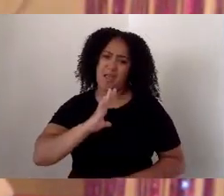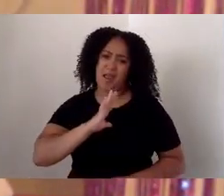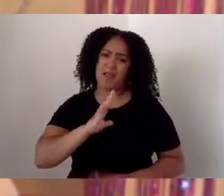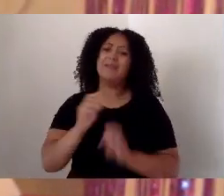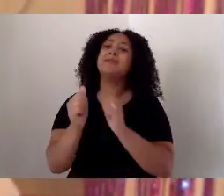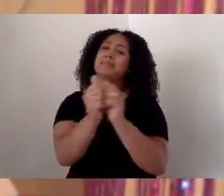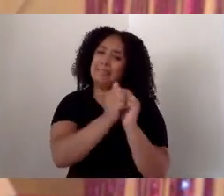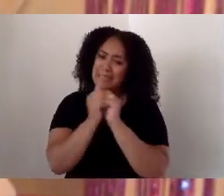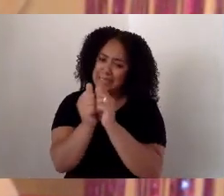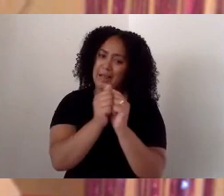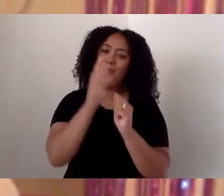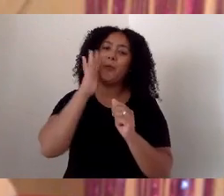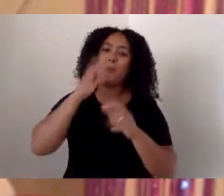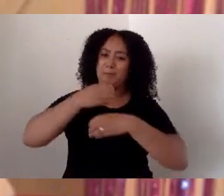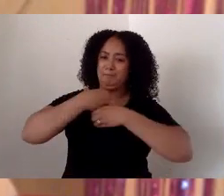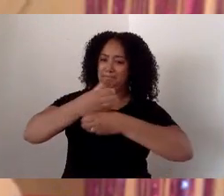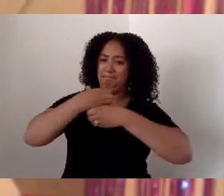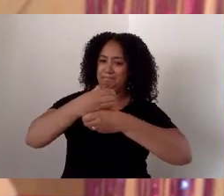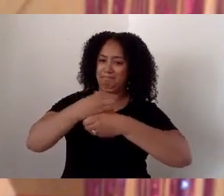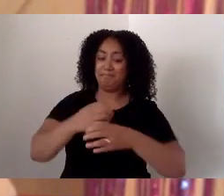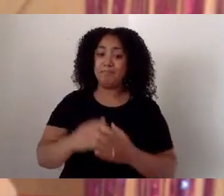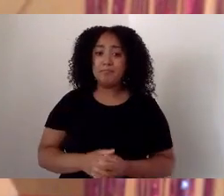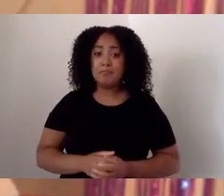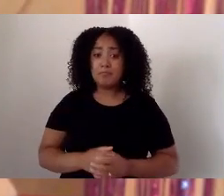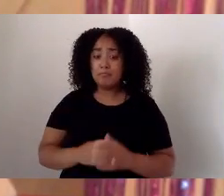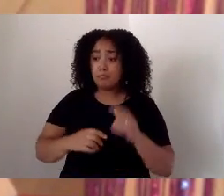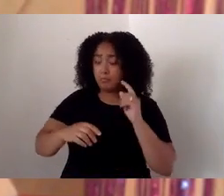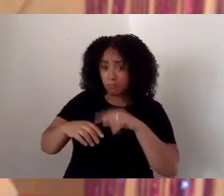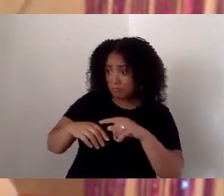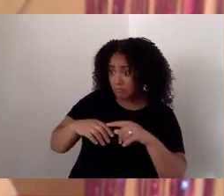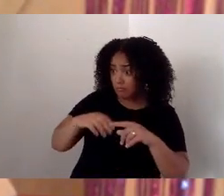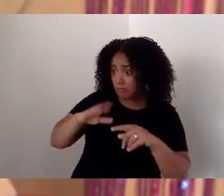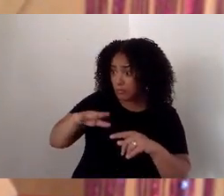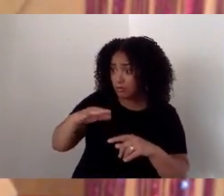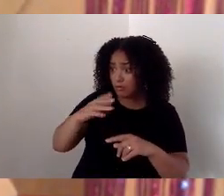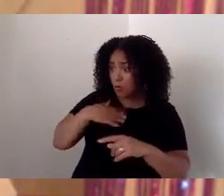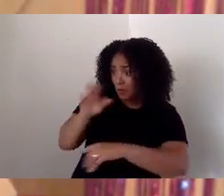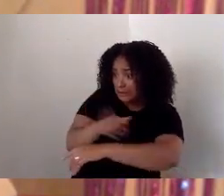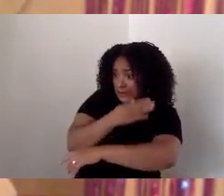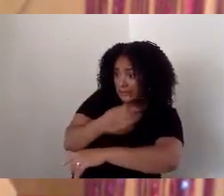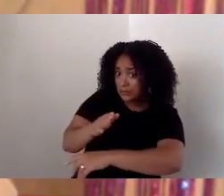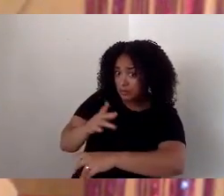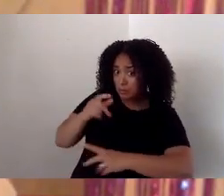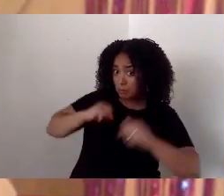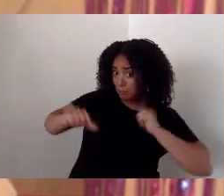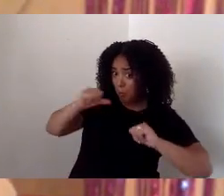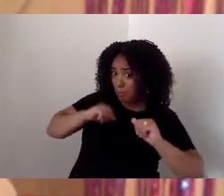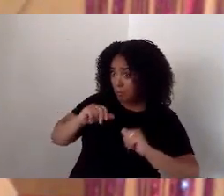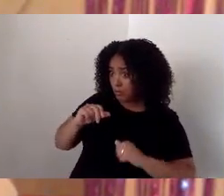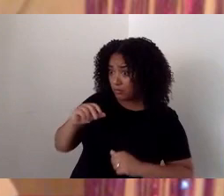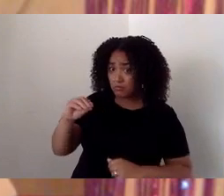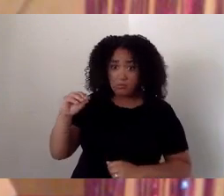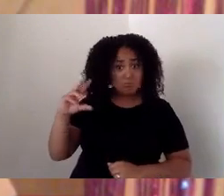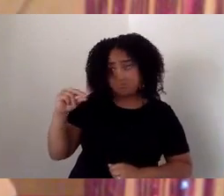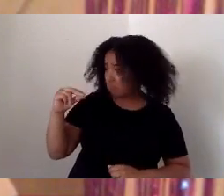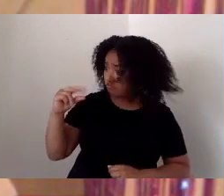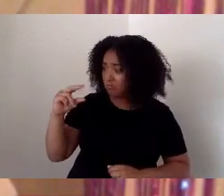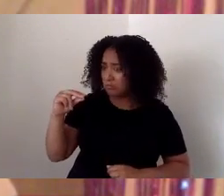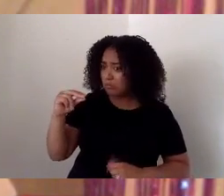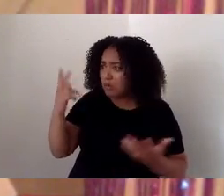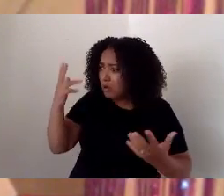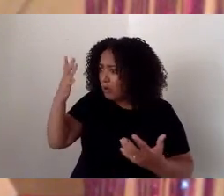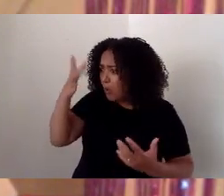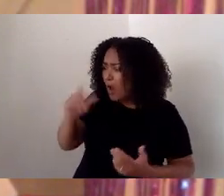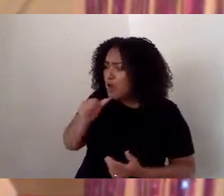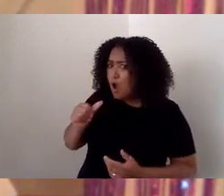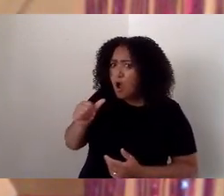But maybe, Flower, do you want to sing a song for us? Do you want to do a performance? Oh, no? Why not? You were talking all